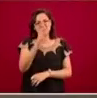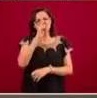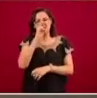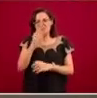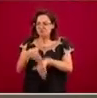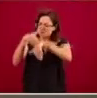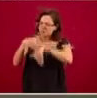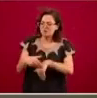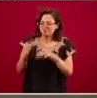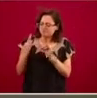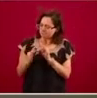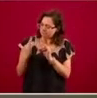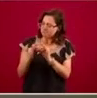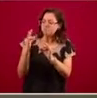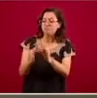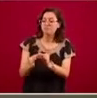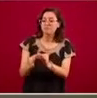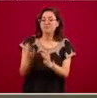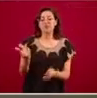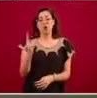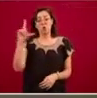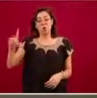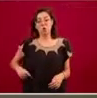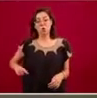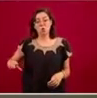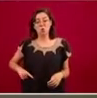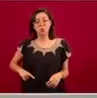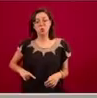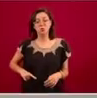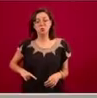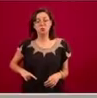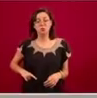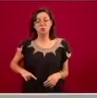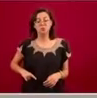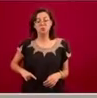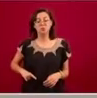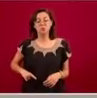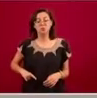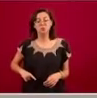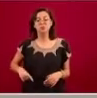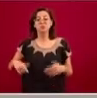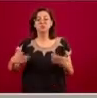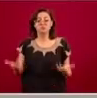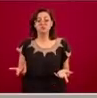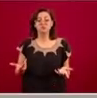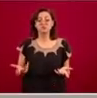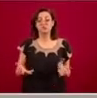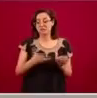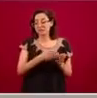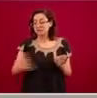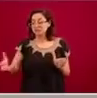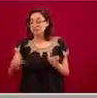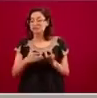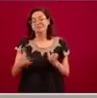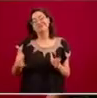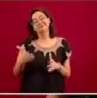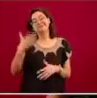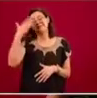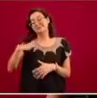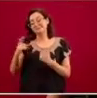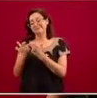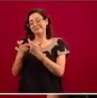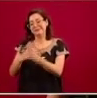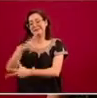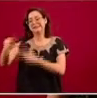still have some time to have a positive effect on the numbers that we'll be seeing